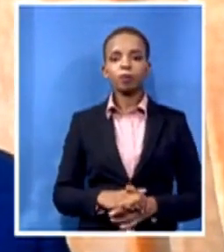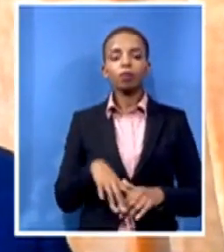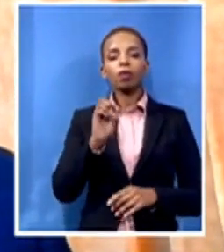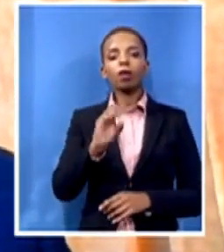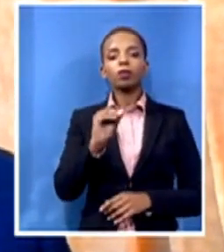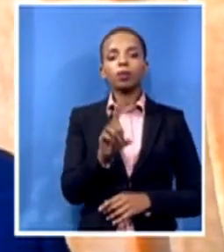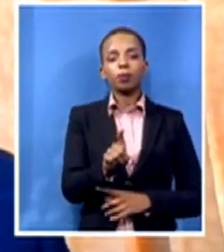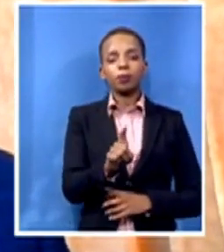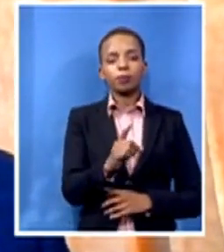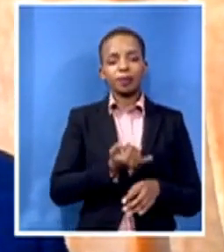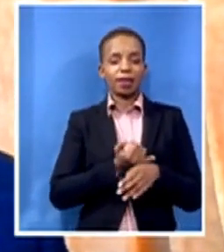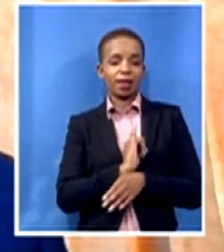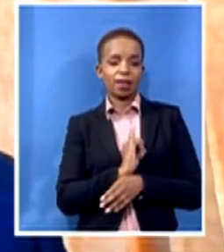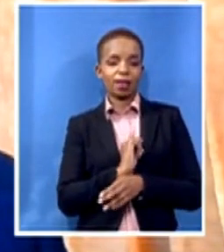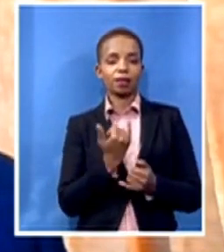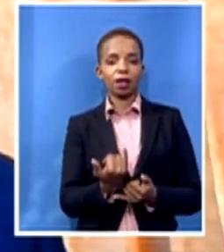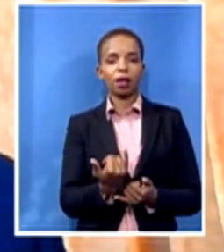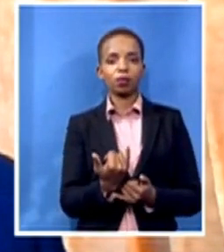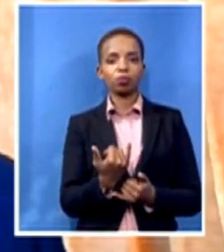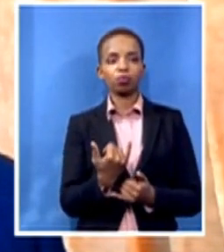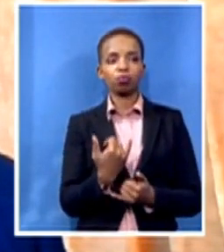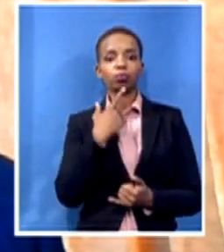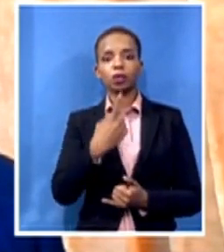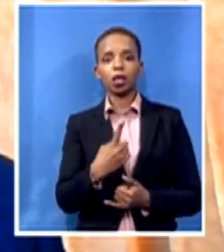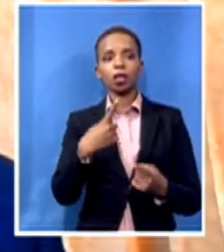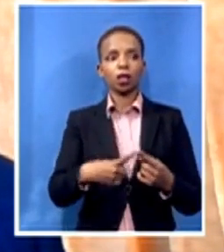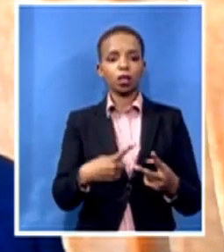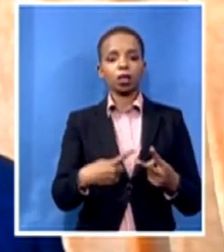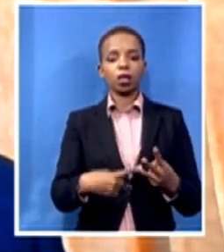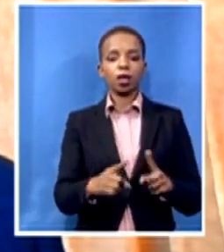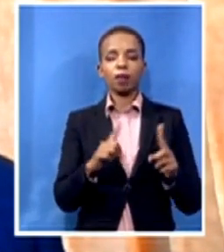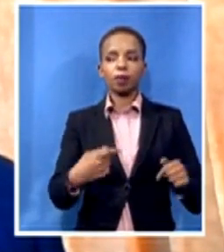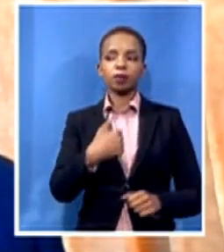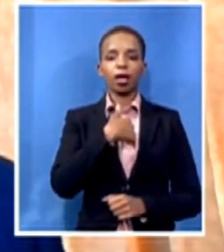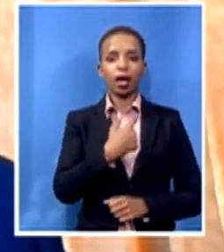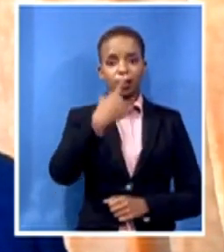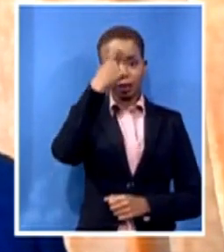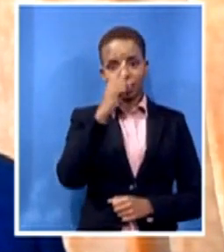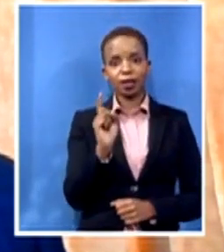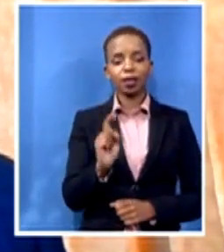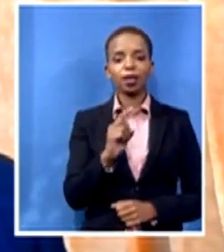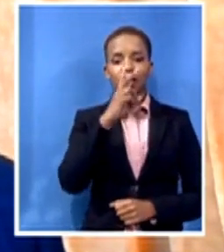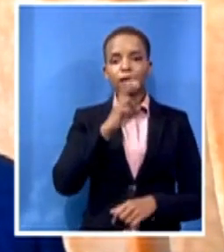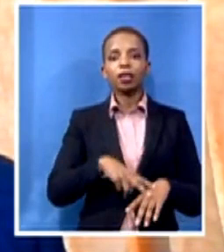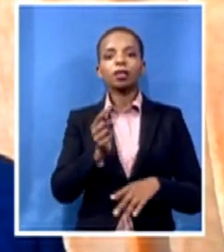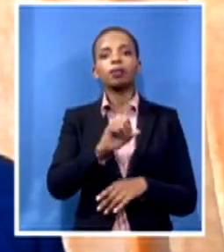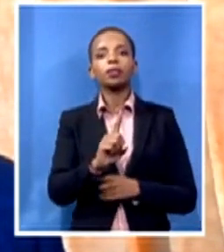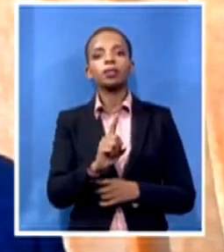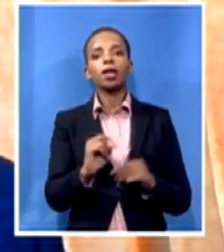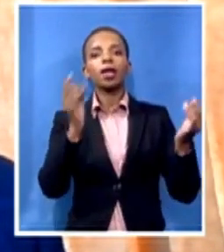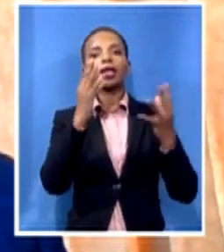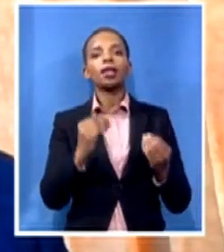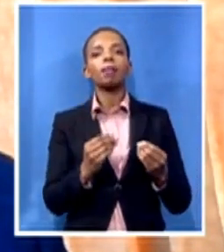judgment. I think what is needed really is for a number of countries to start looking more and more